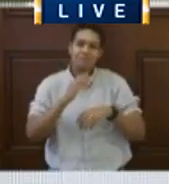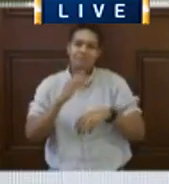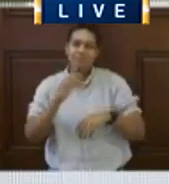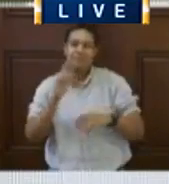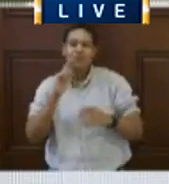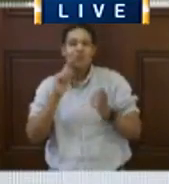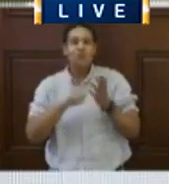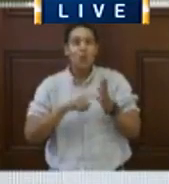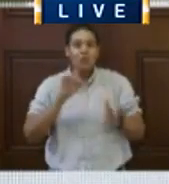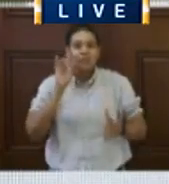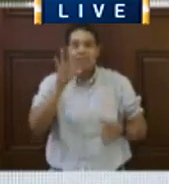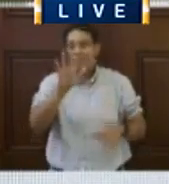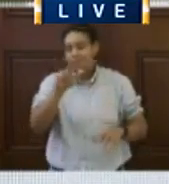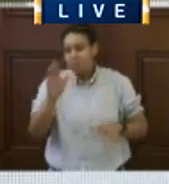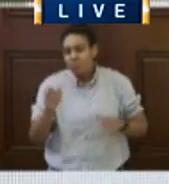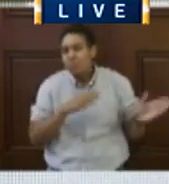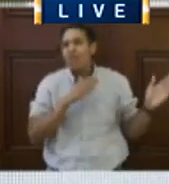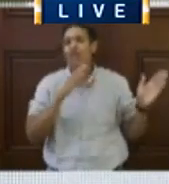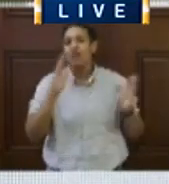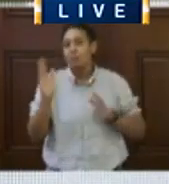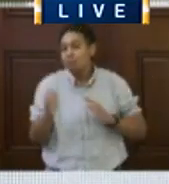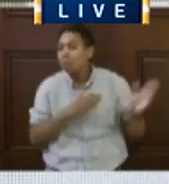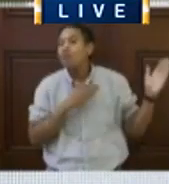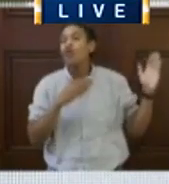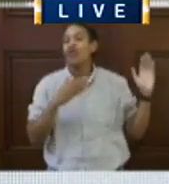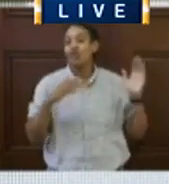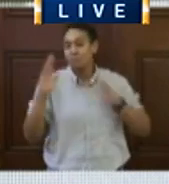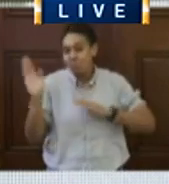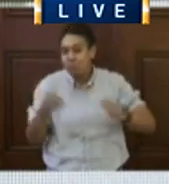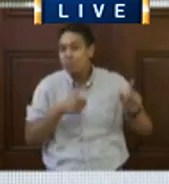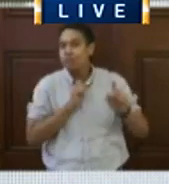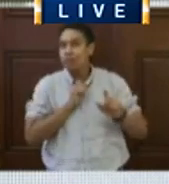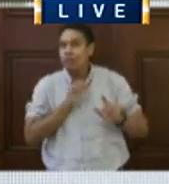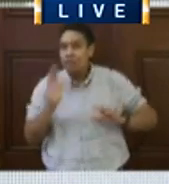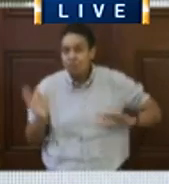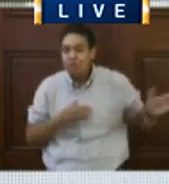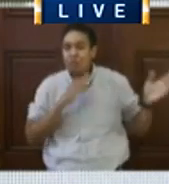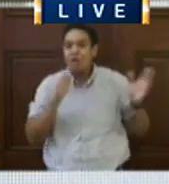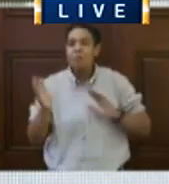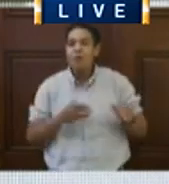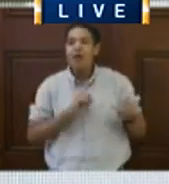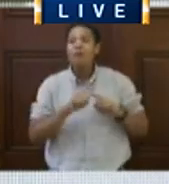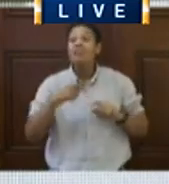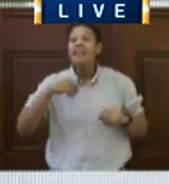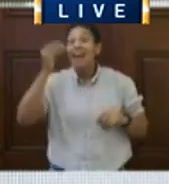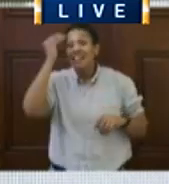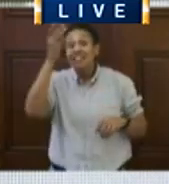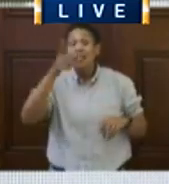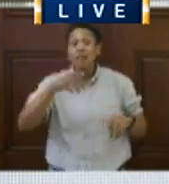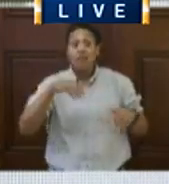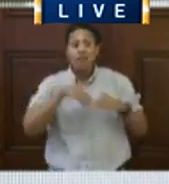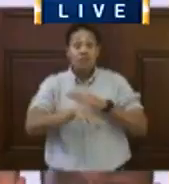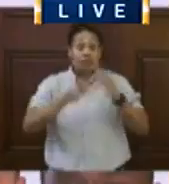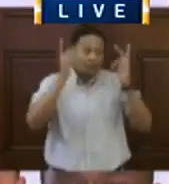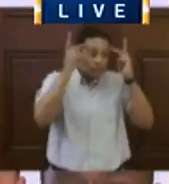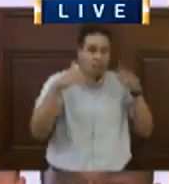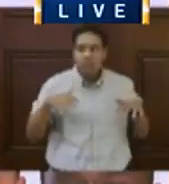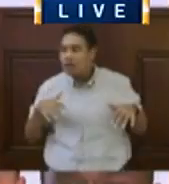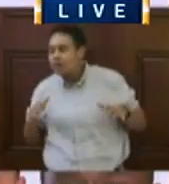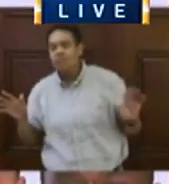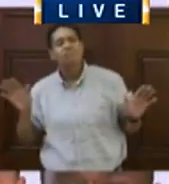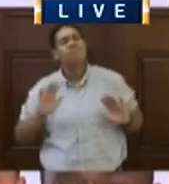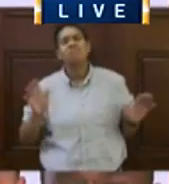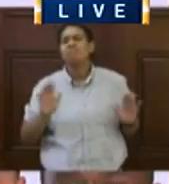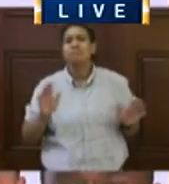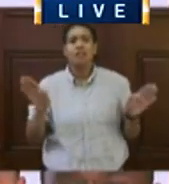get prepared. But as I said before, we cannot go into panic mode. Lockdown is not something